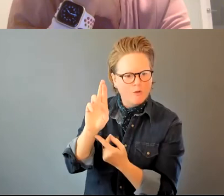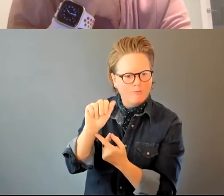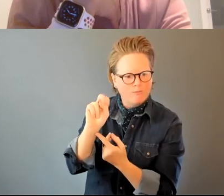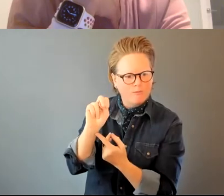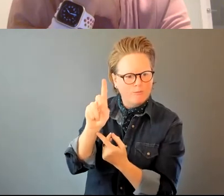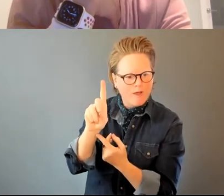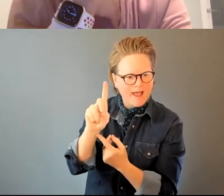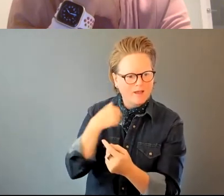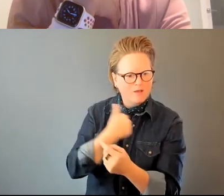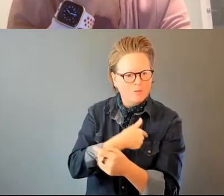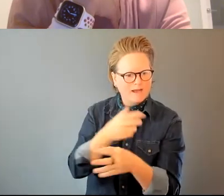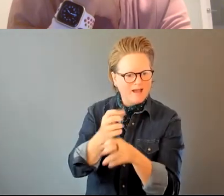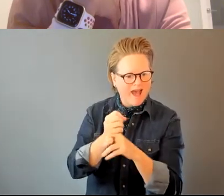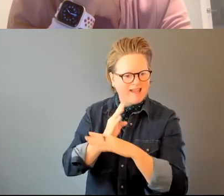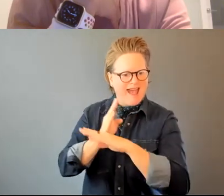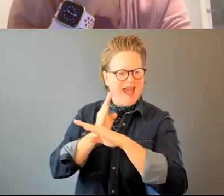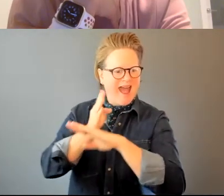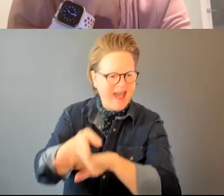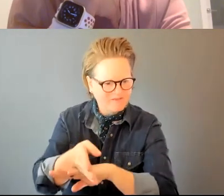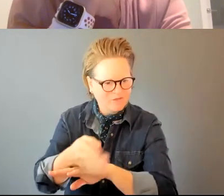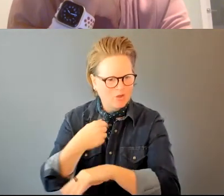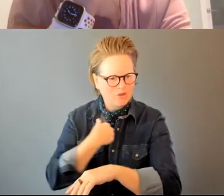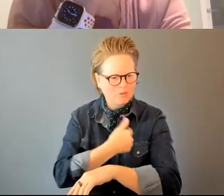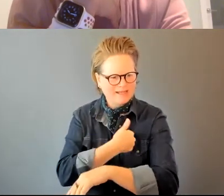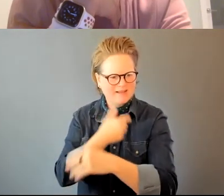Or Stephanie, while we wait Oh, for I'm that. sorry. Yeah.